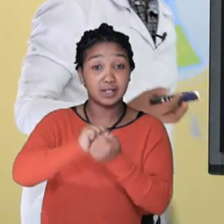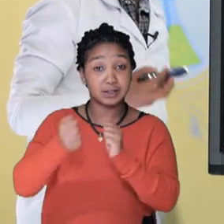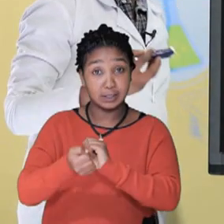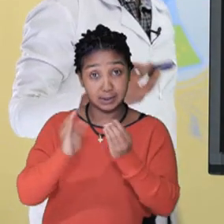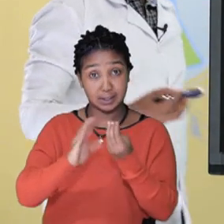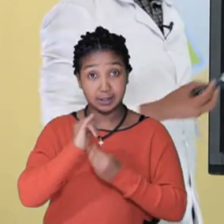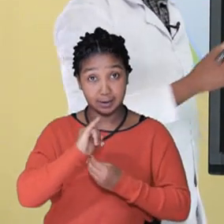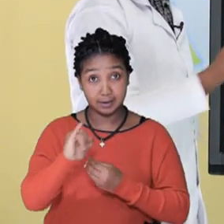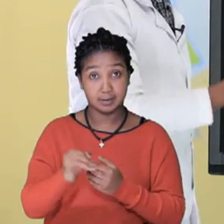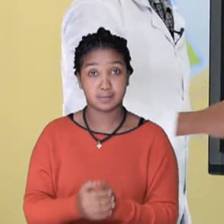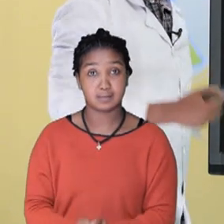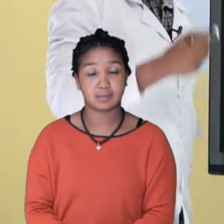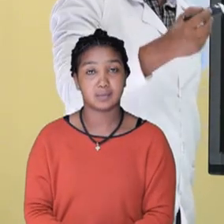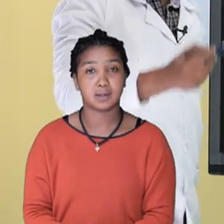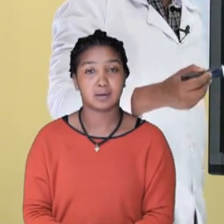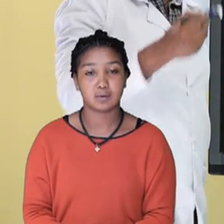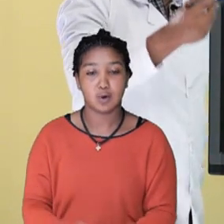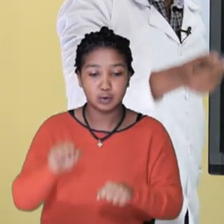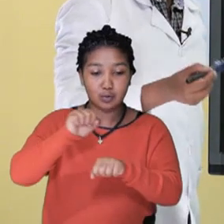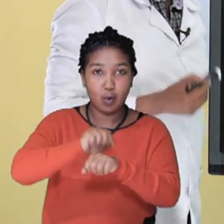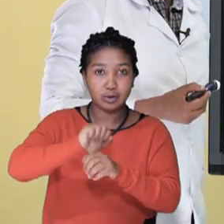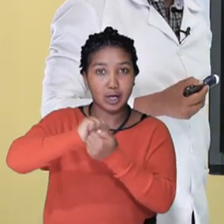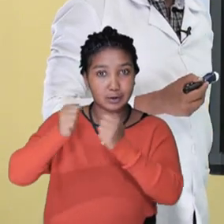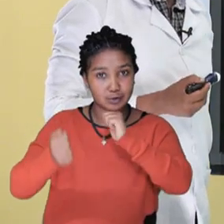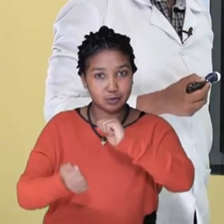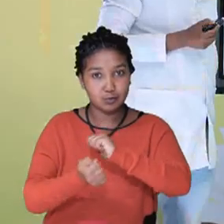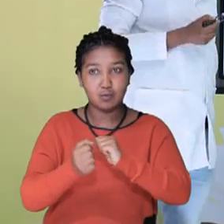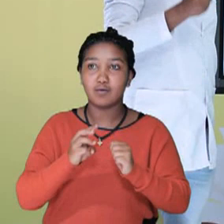is solid change to vapor,